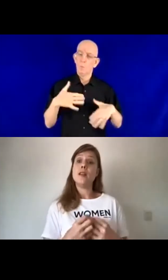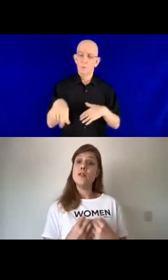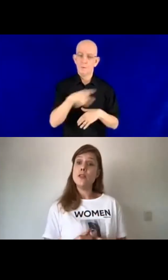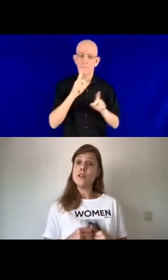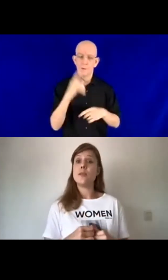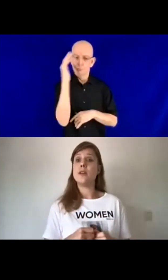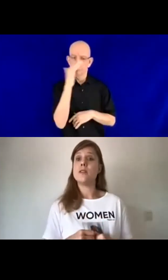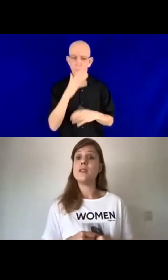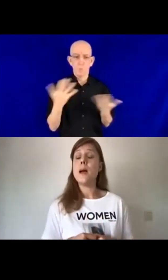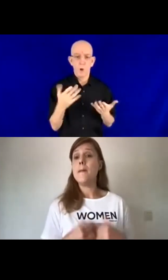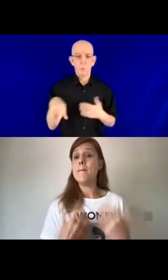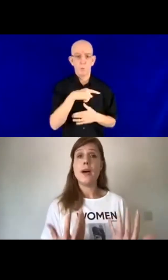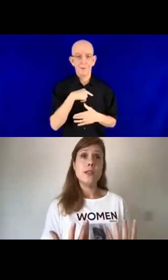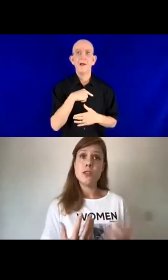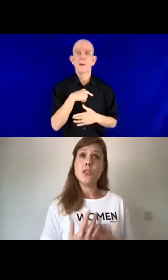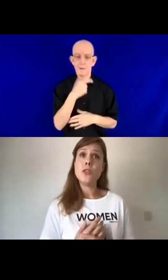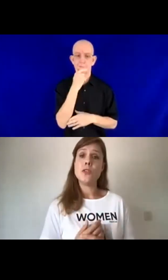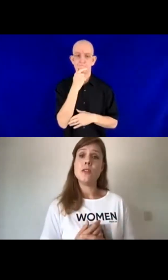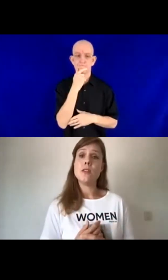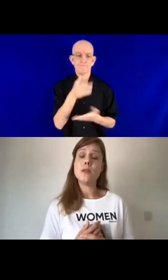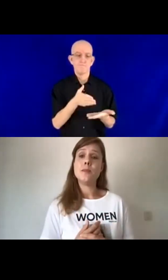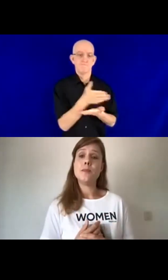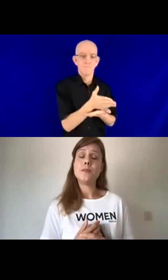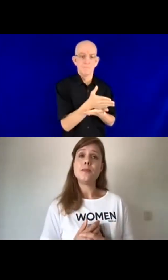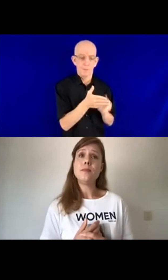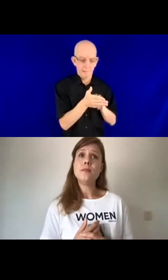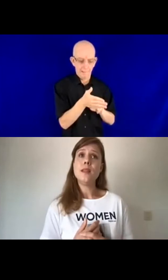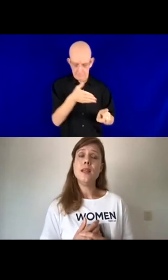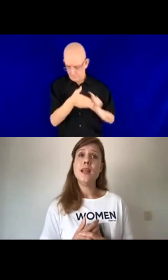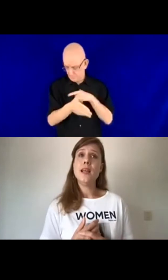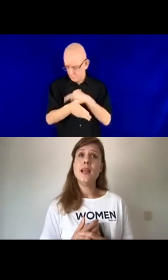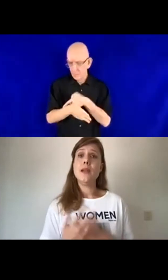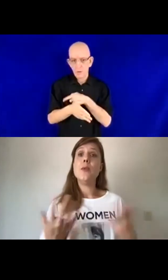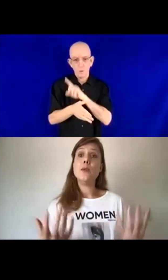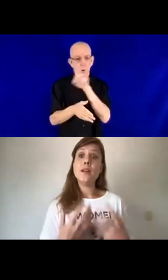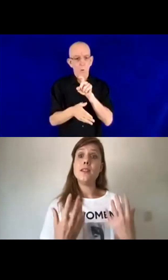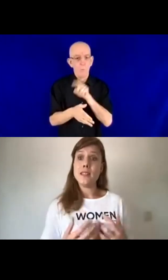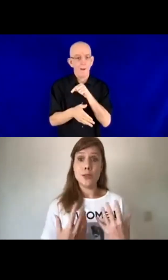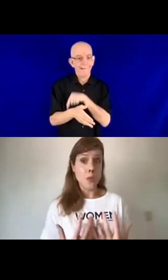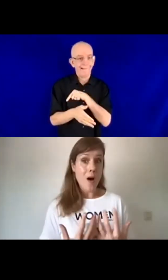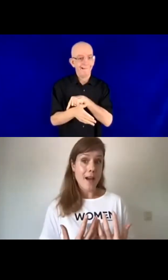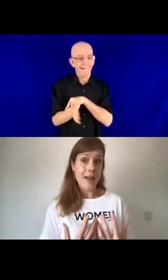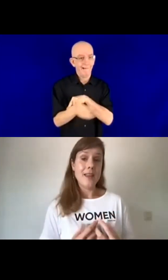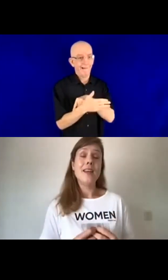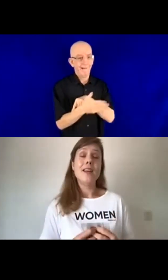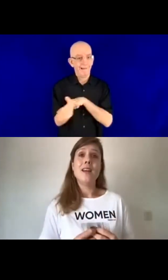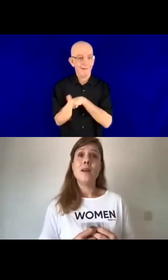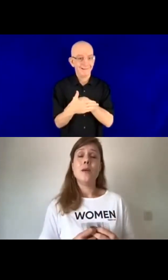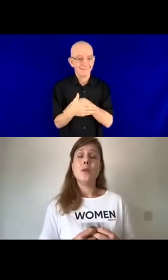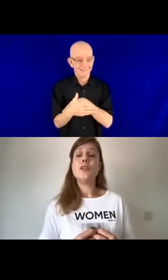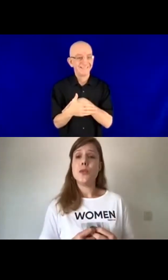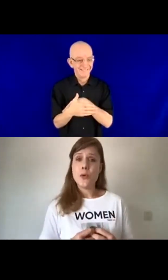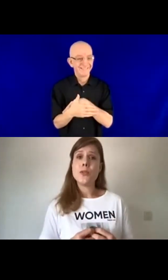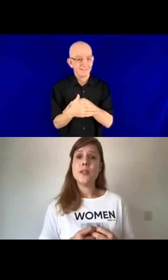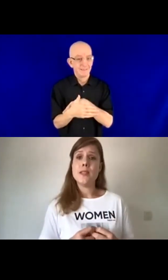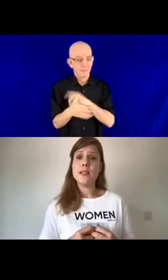maybe enforced upon us by institutions. And when we consider the why, we